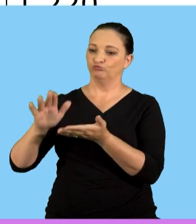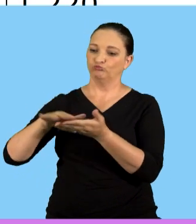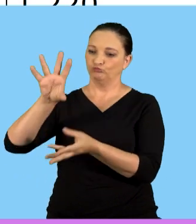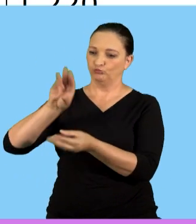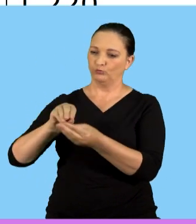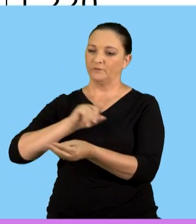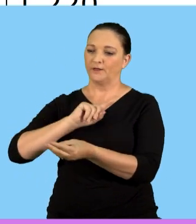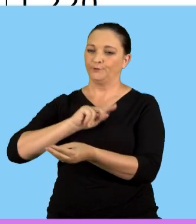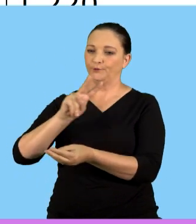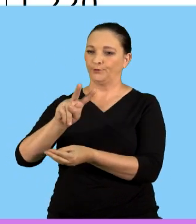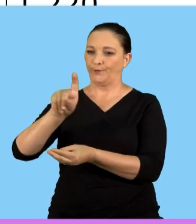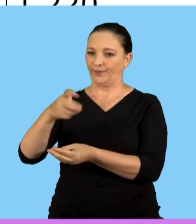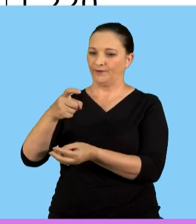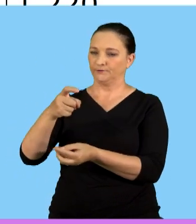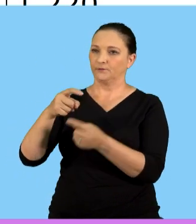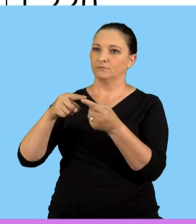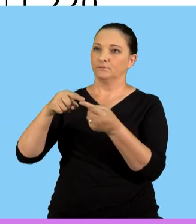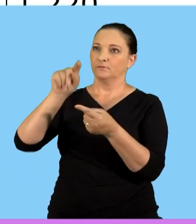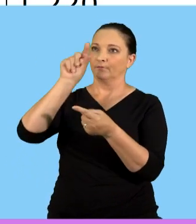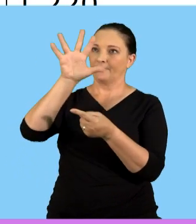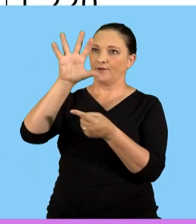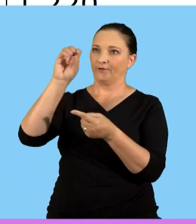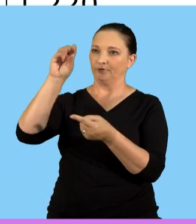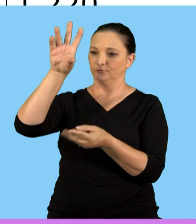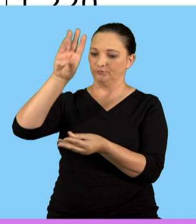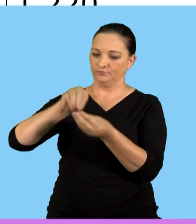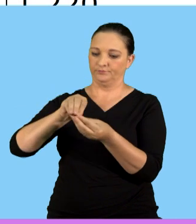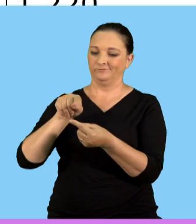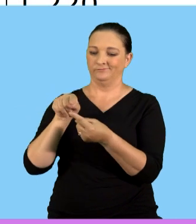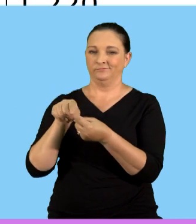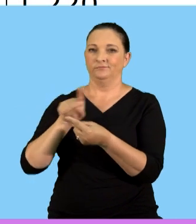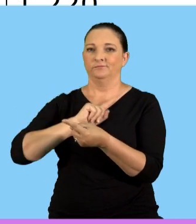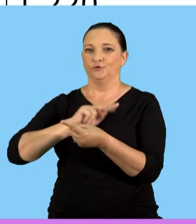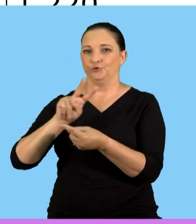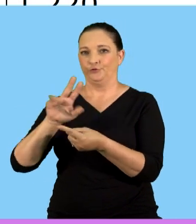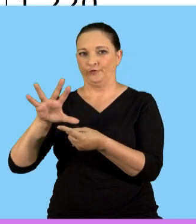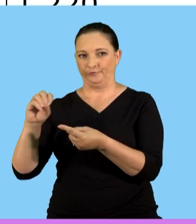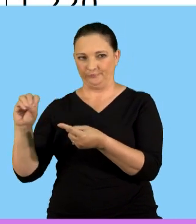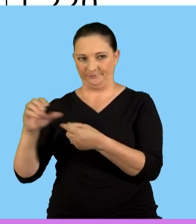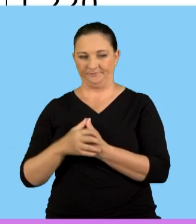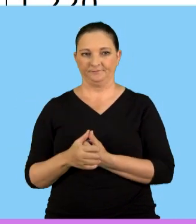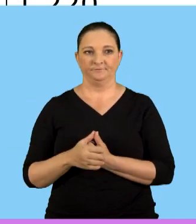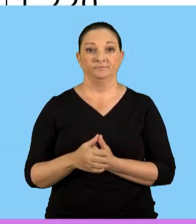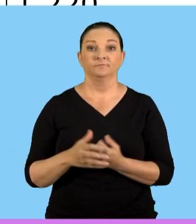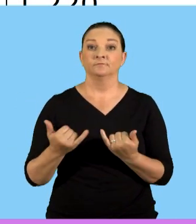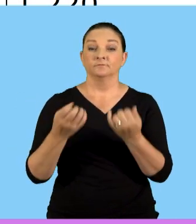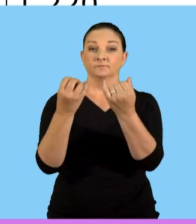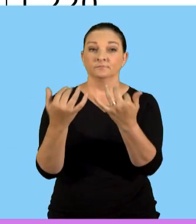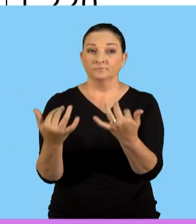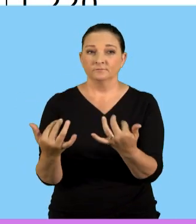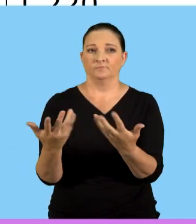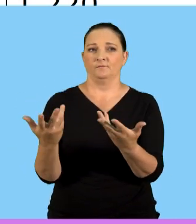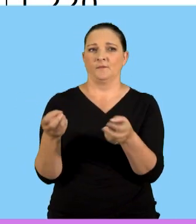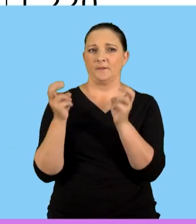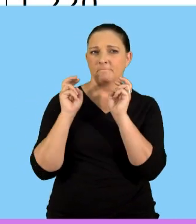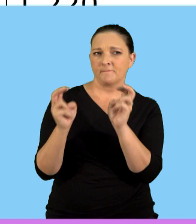500 from the top plus the 2,000 from here gives me 2,500. Then for this particular budget, there